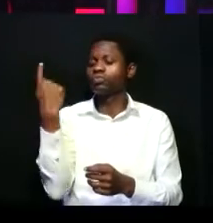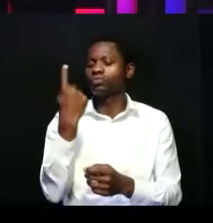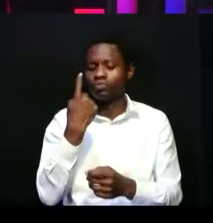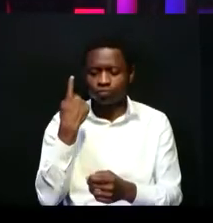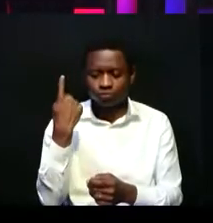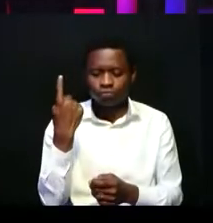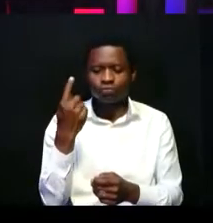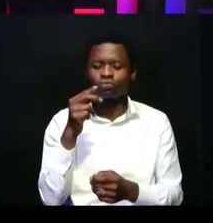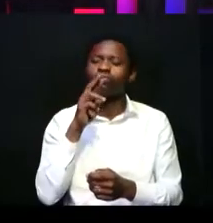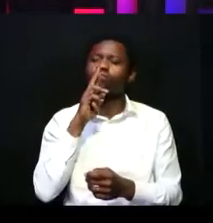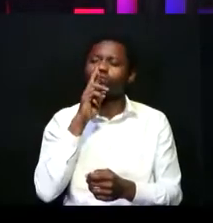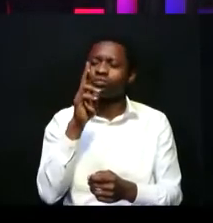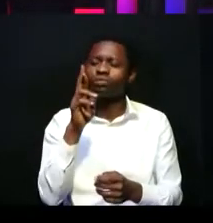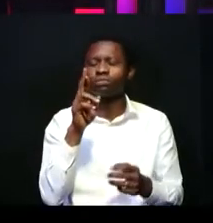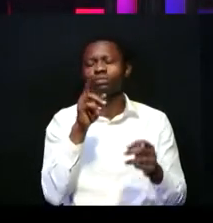wunkuto